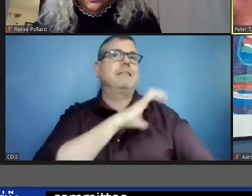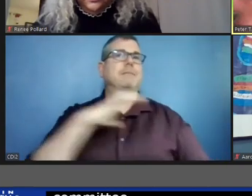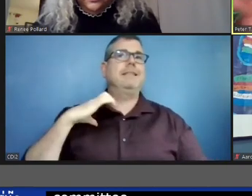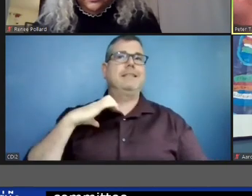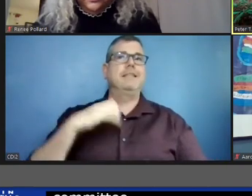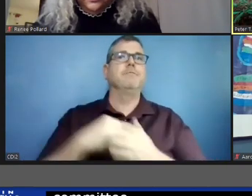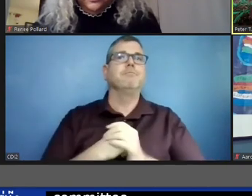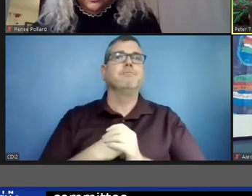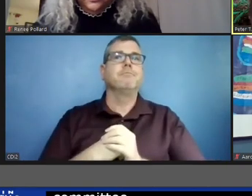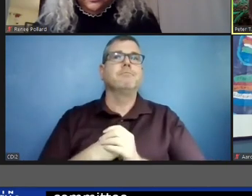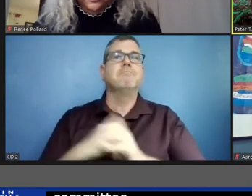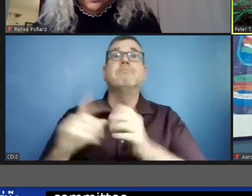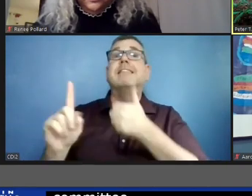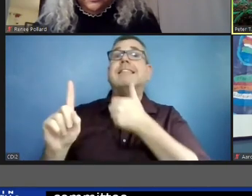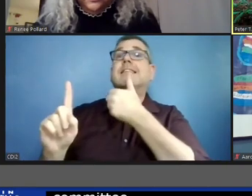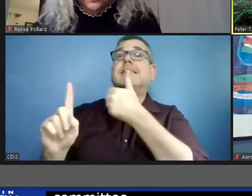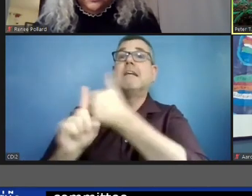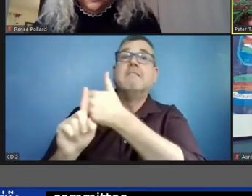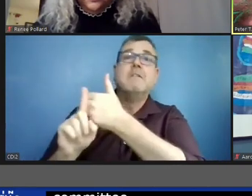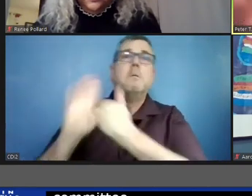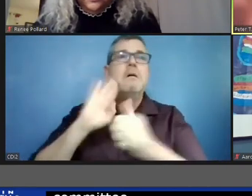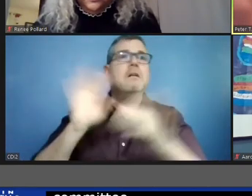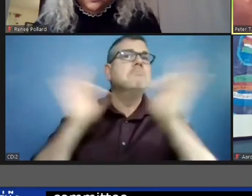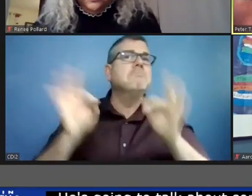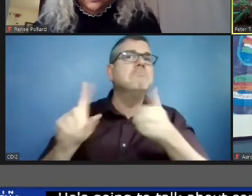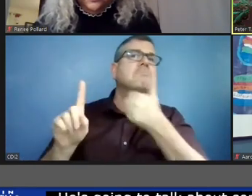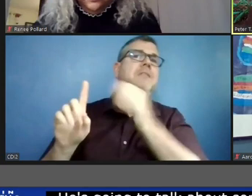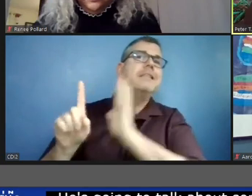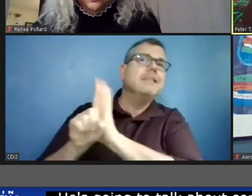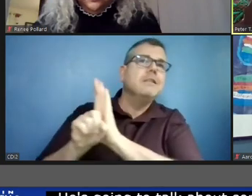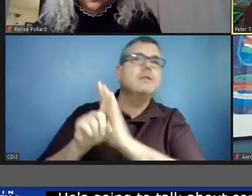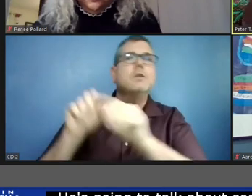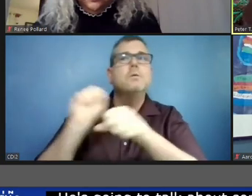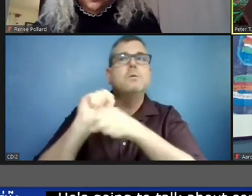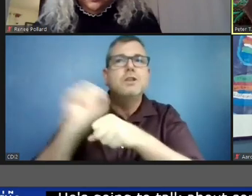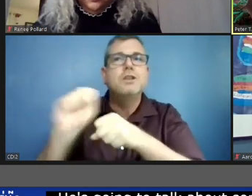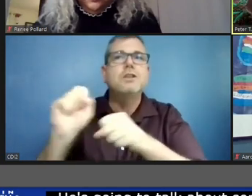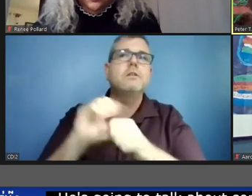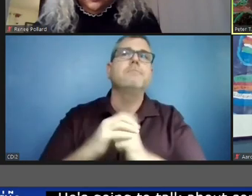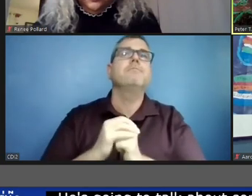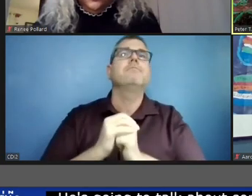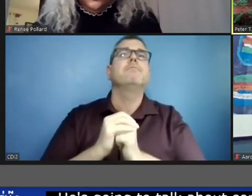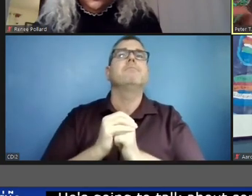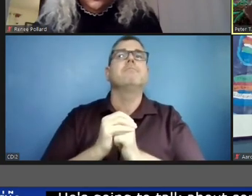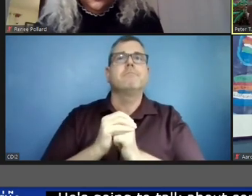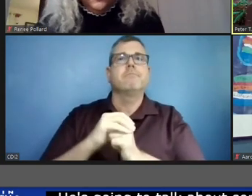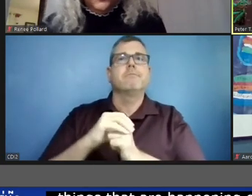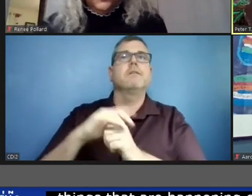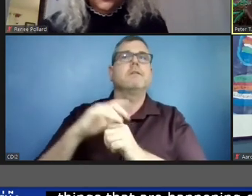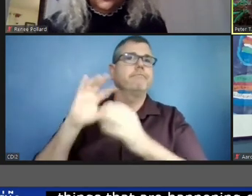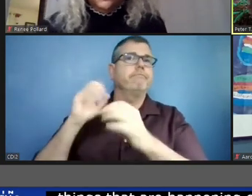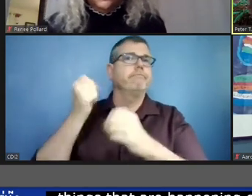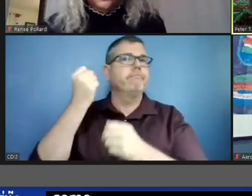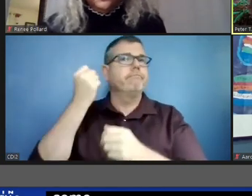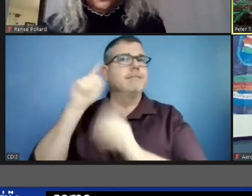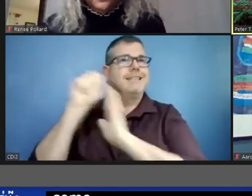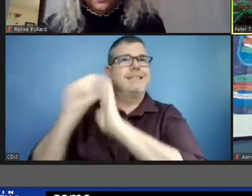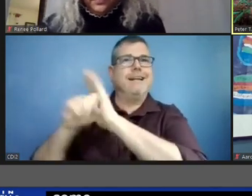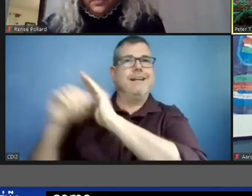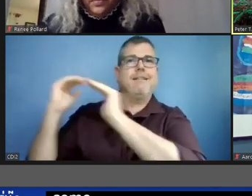his work and some things that are happening on the state level and some possible advocacy